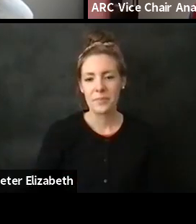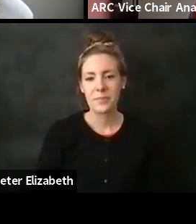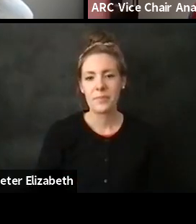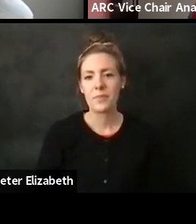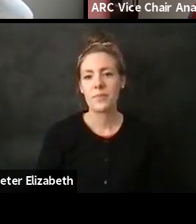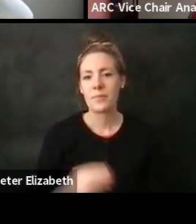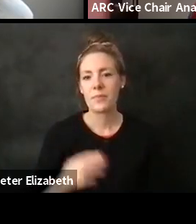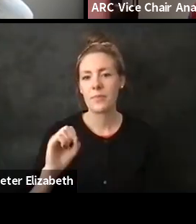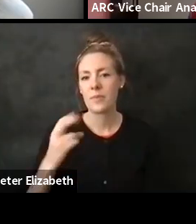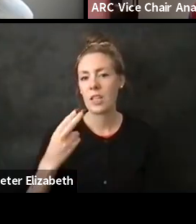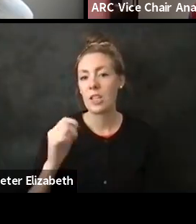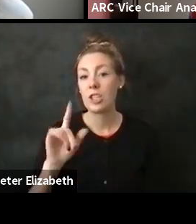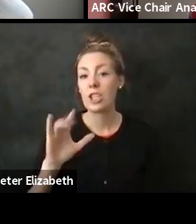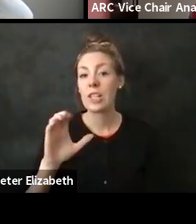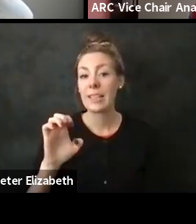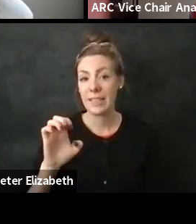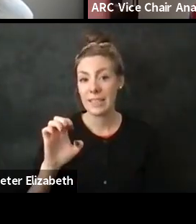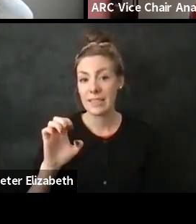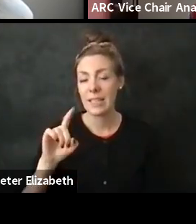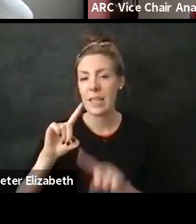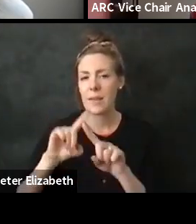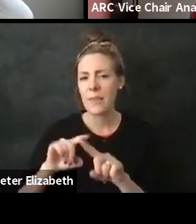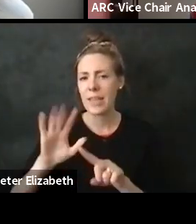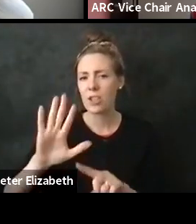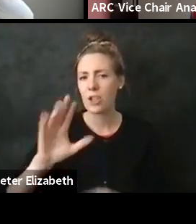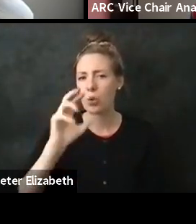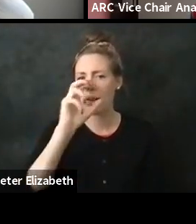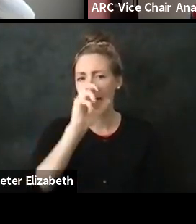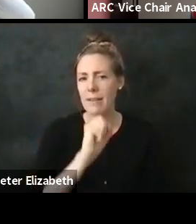Shalice, based on the estimates that you went over